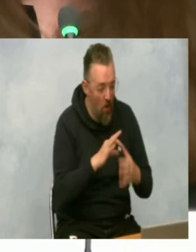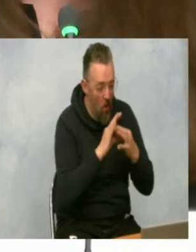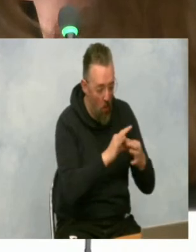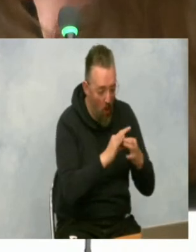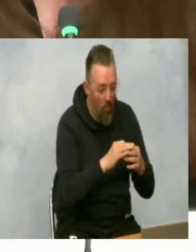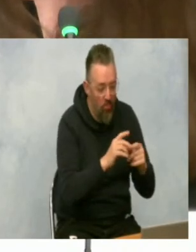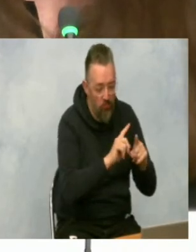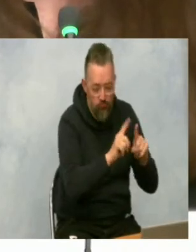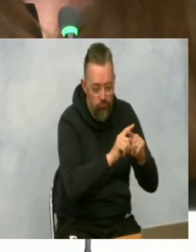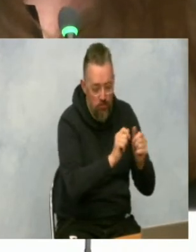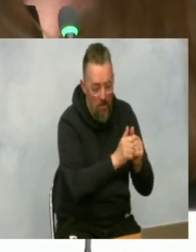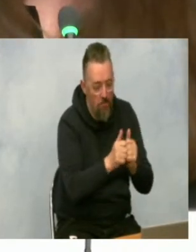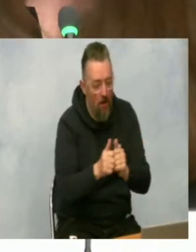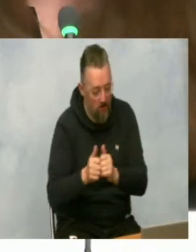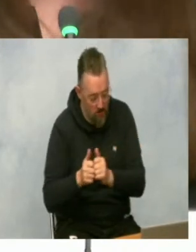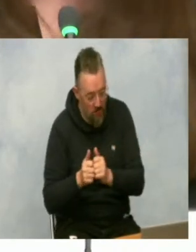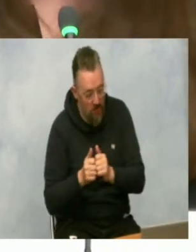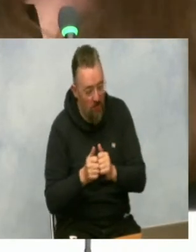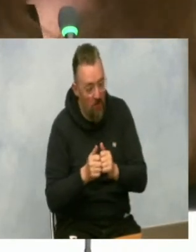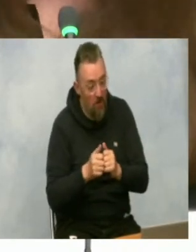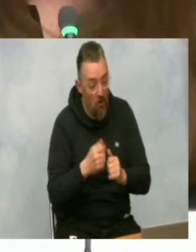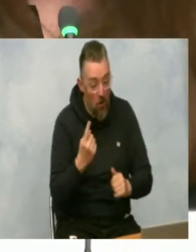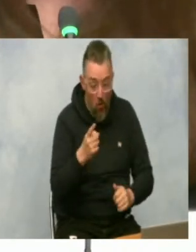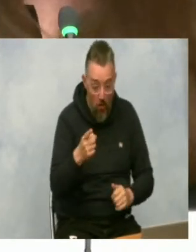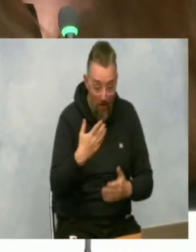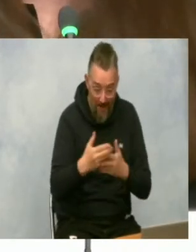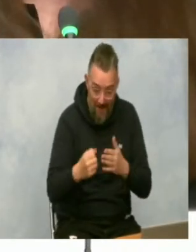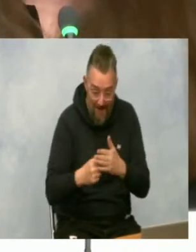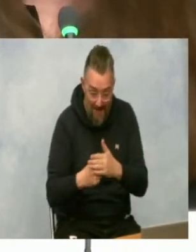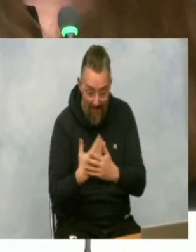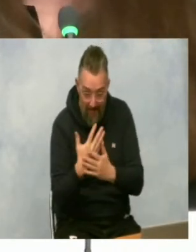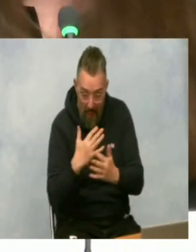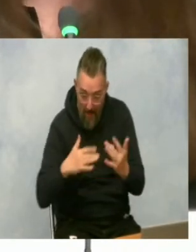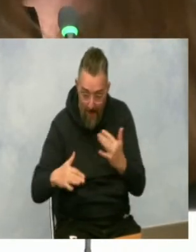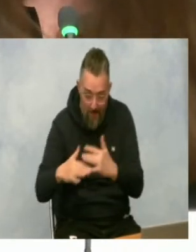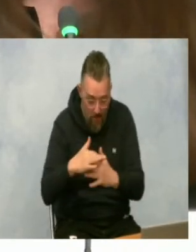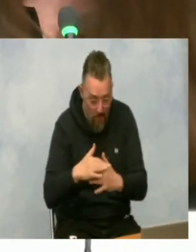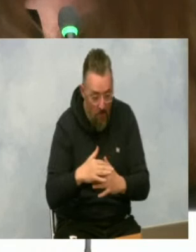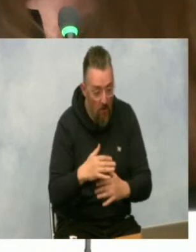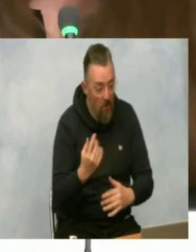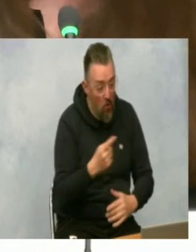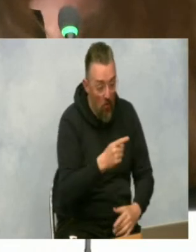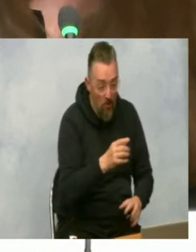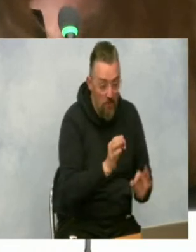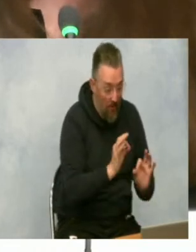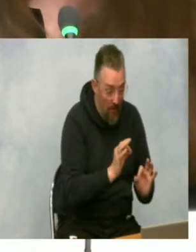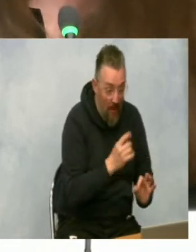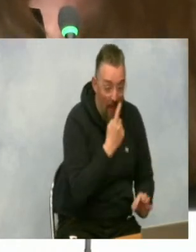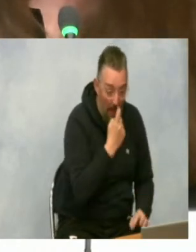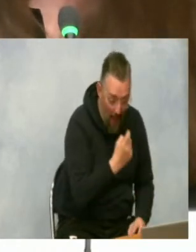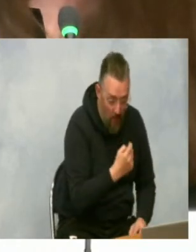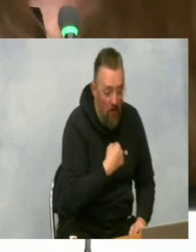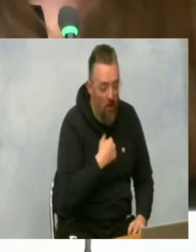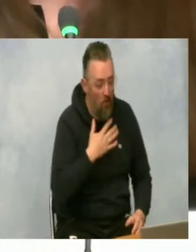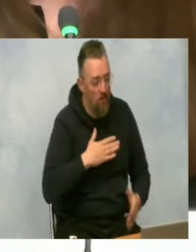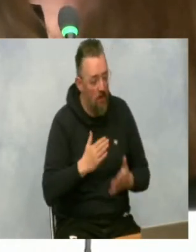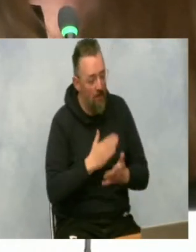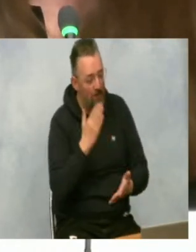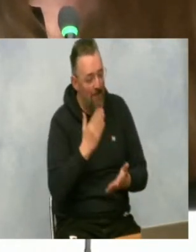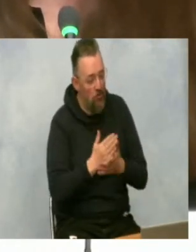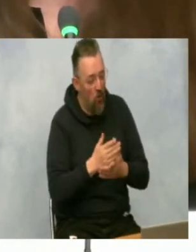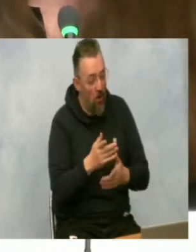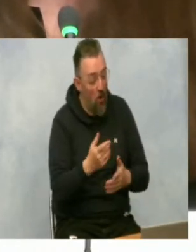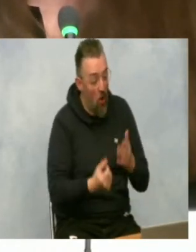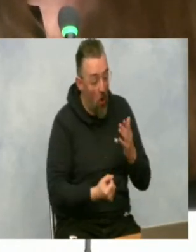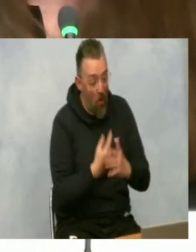partners for those who are developing, and not all are or are able to ensure that where opportunities